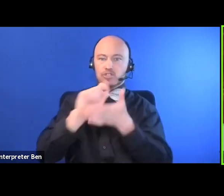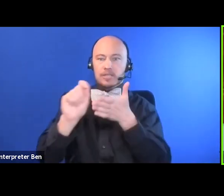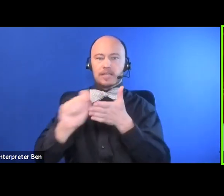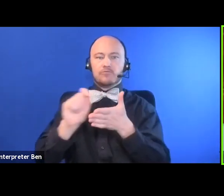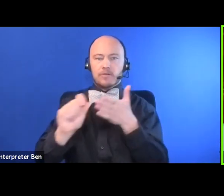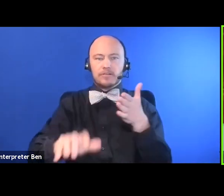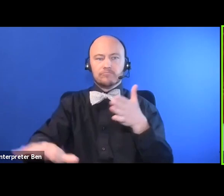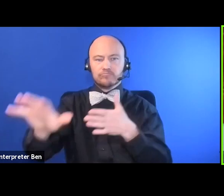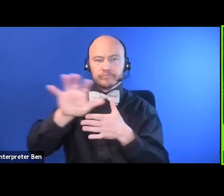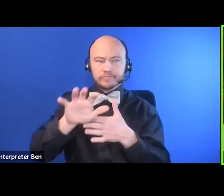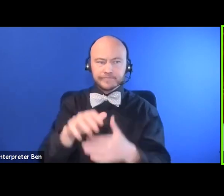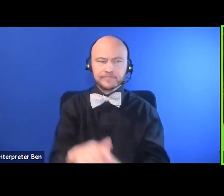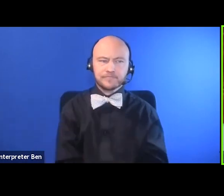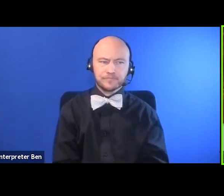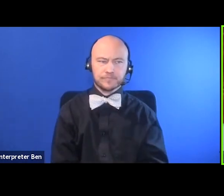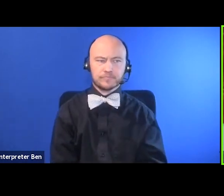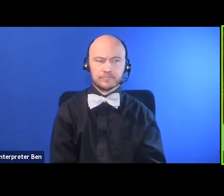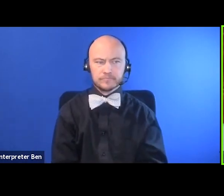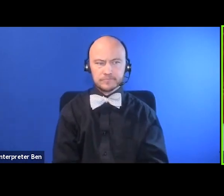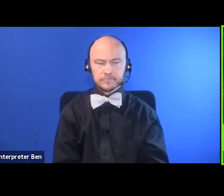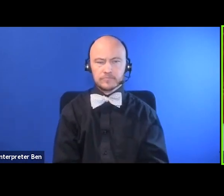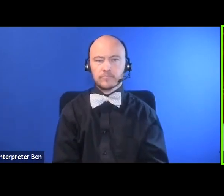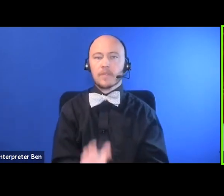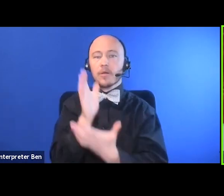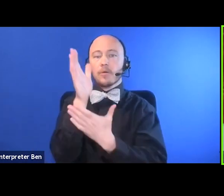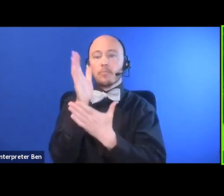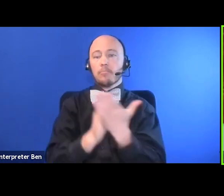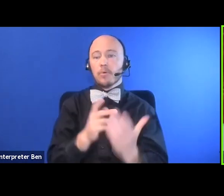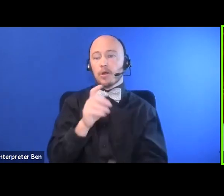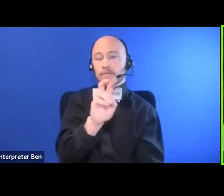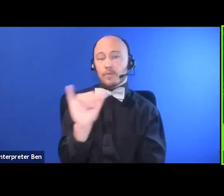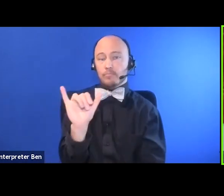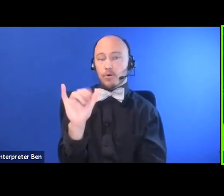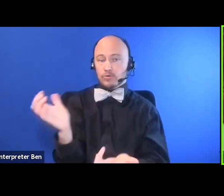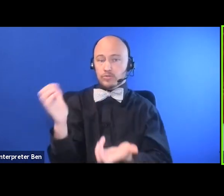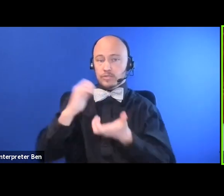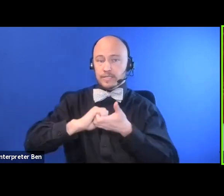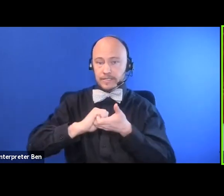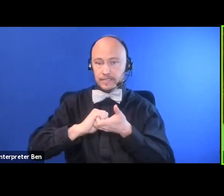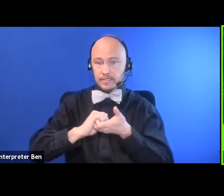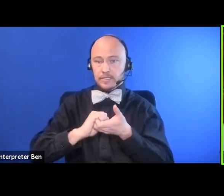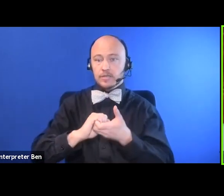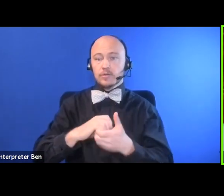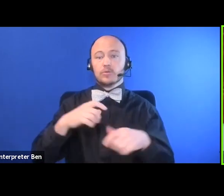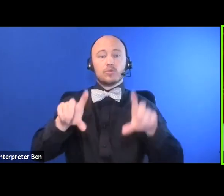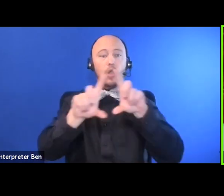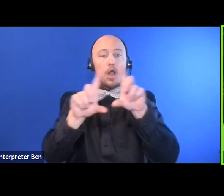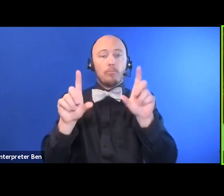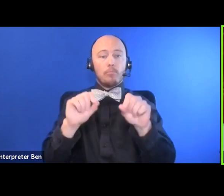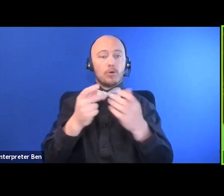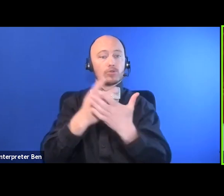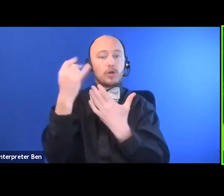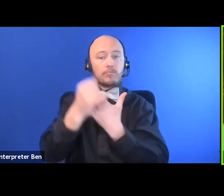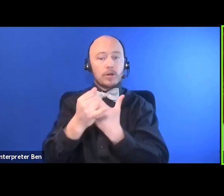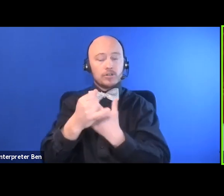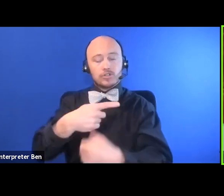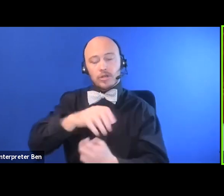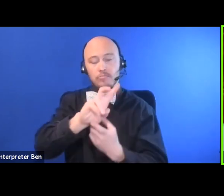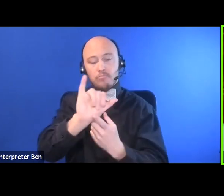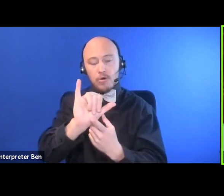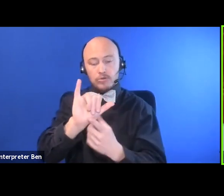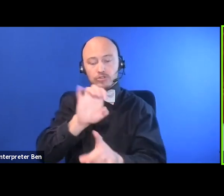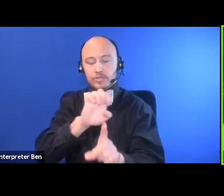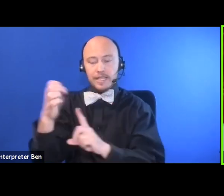landscape. We are part of the Poetry Coalition, and this month we are doing a postcard project based on the theme of poetry and